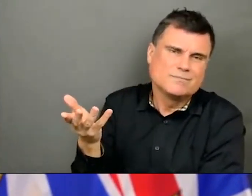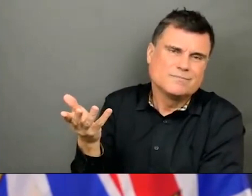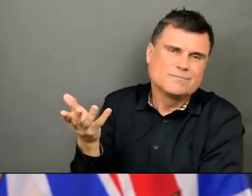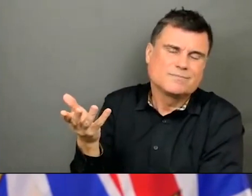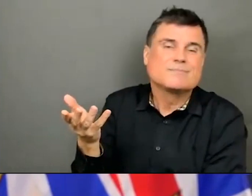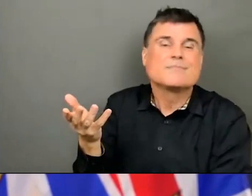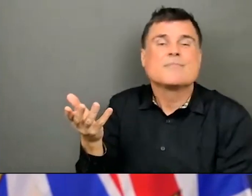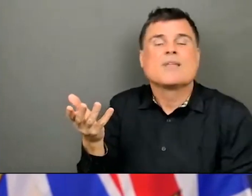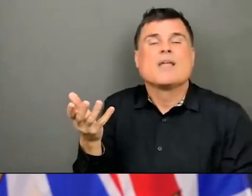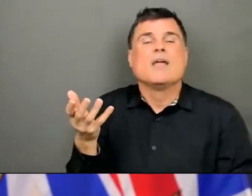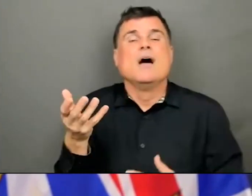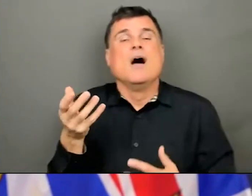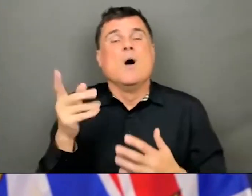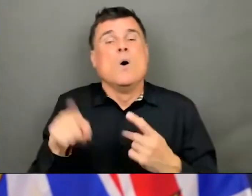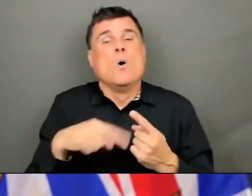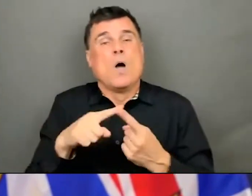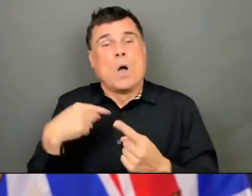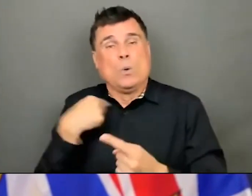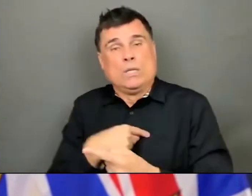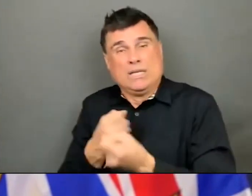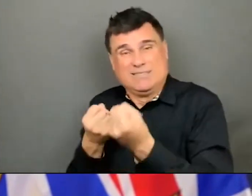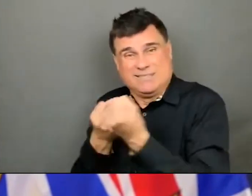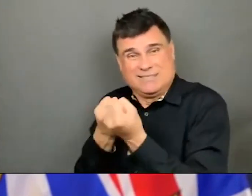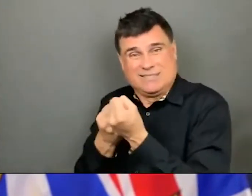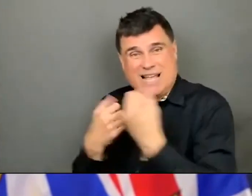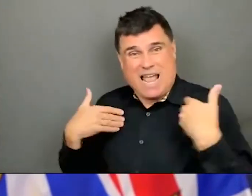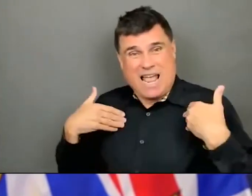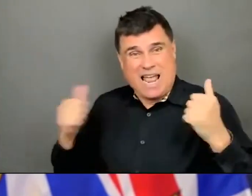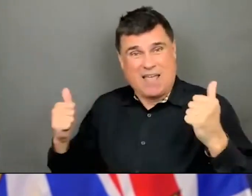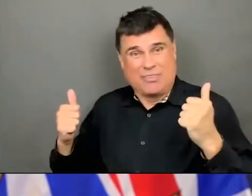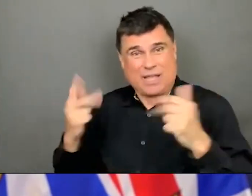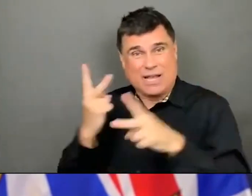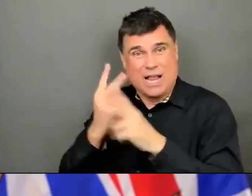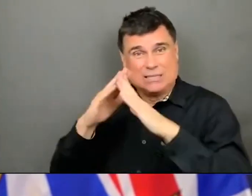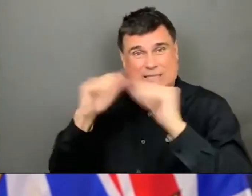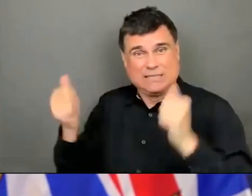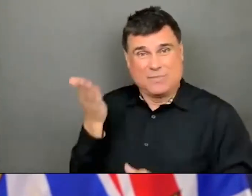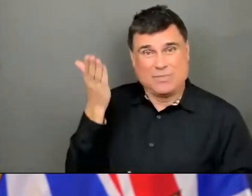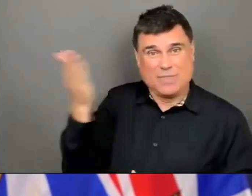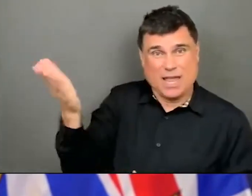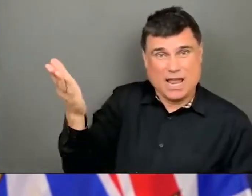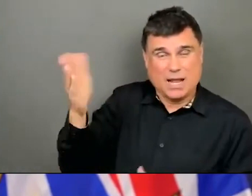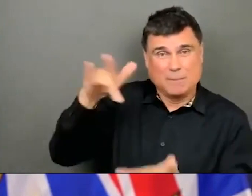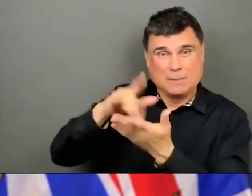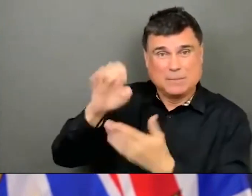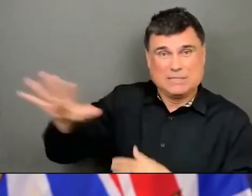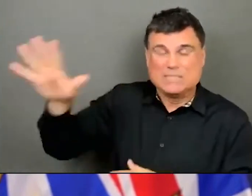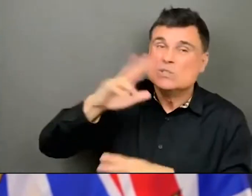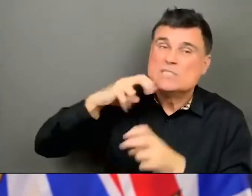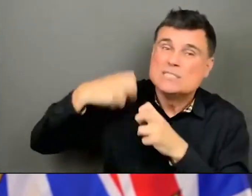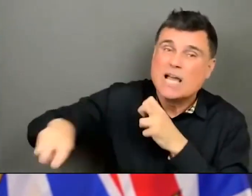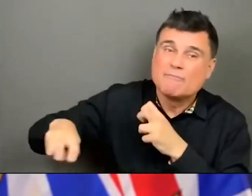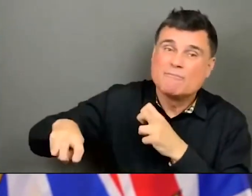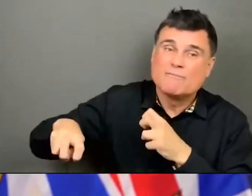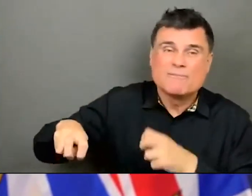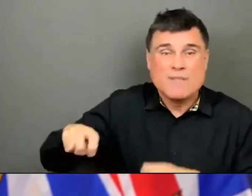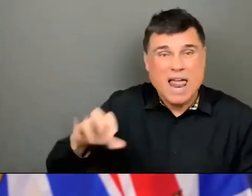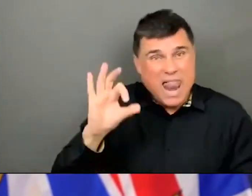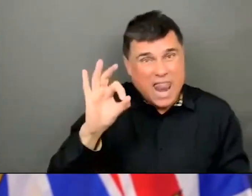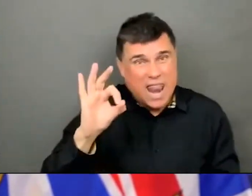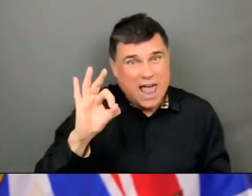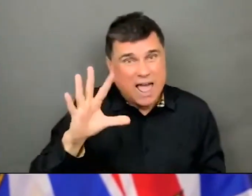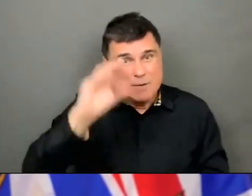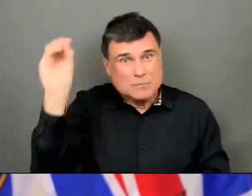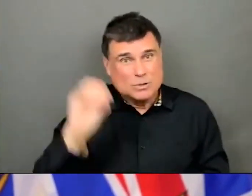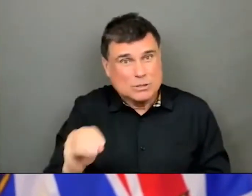health systems in these regions, in the regions. So 95%, the vast majority of people, I think it's in the